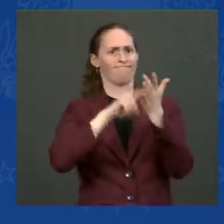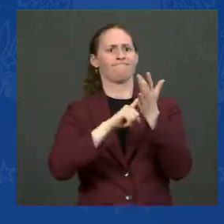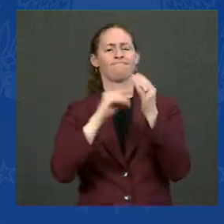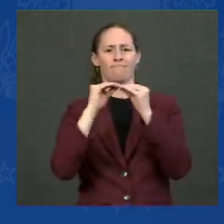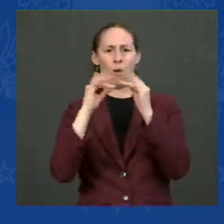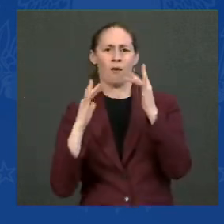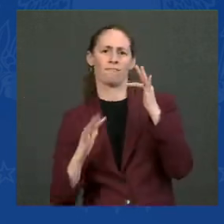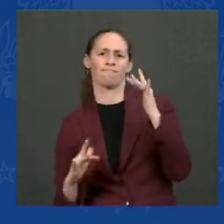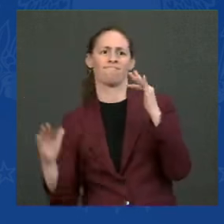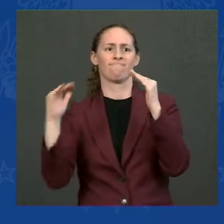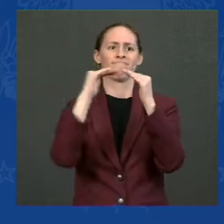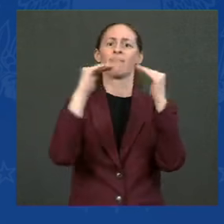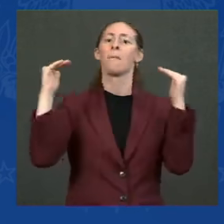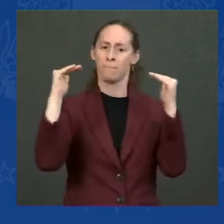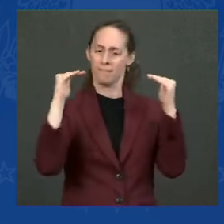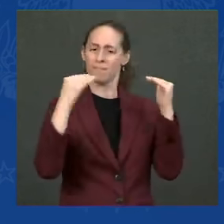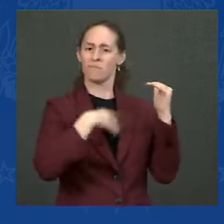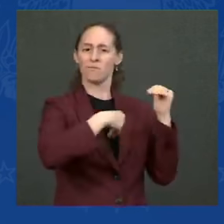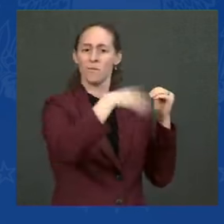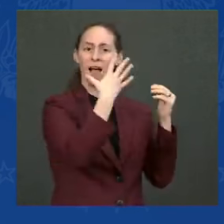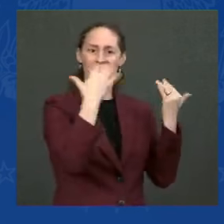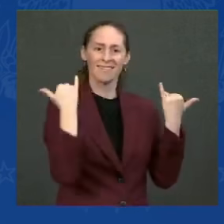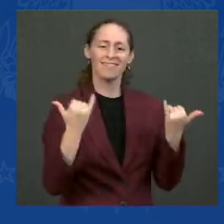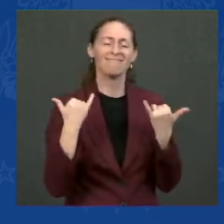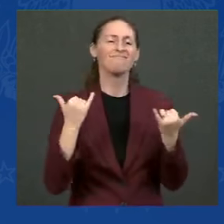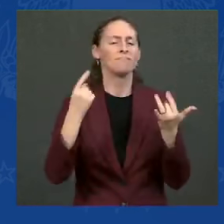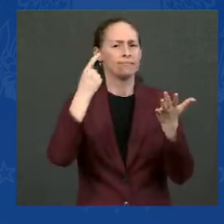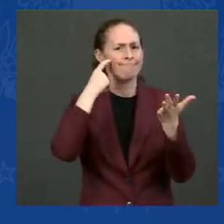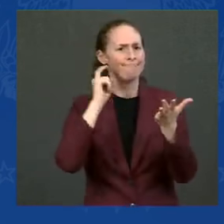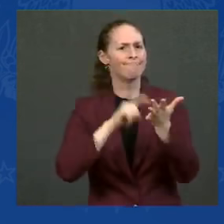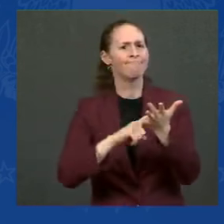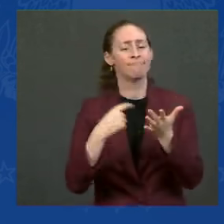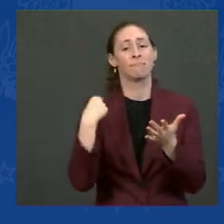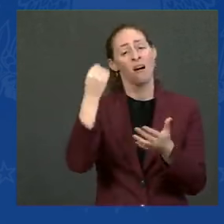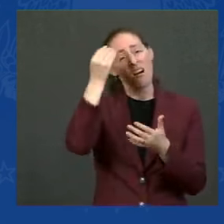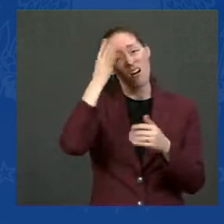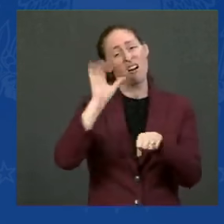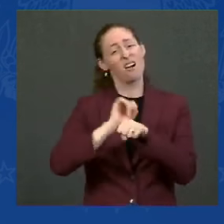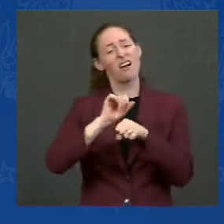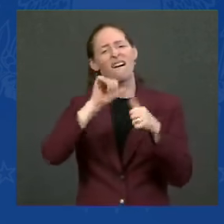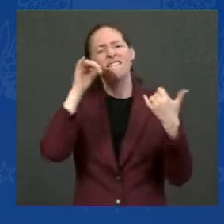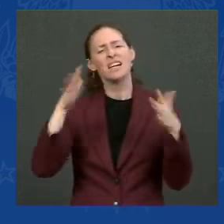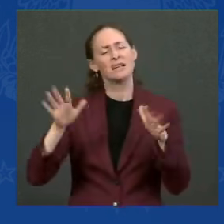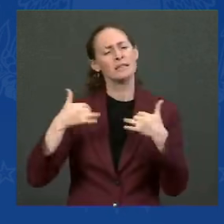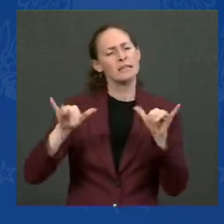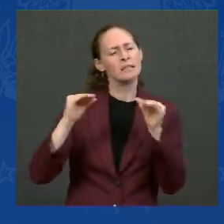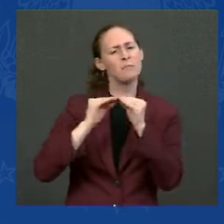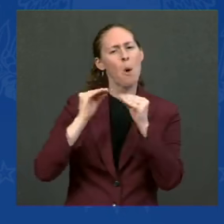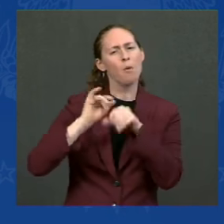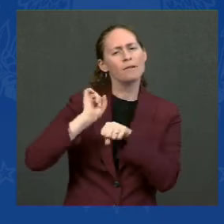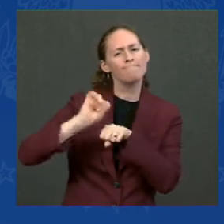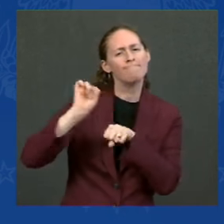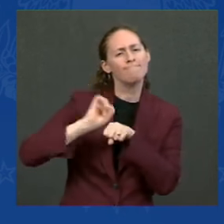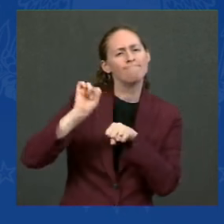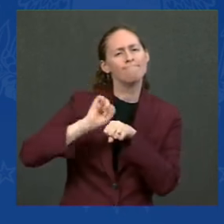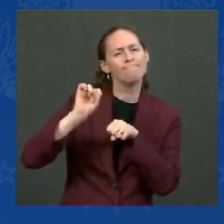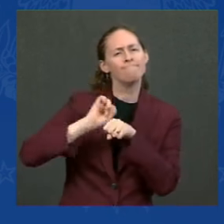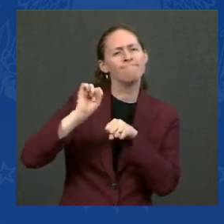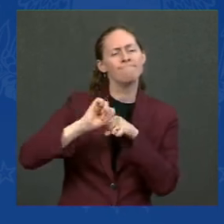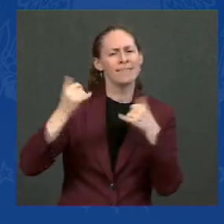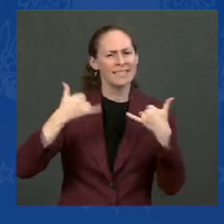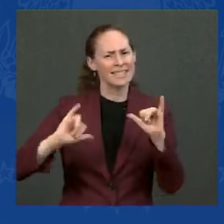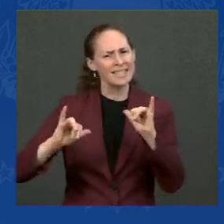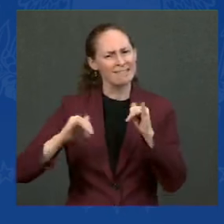happened before. And our work on equity isn't done, but it's an important piece of progress. We're also starting